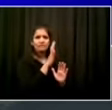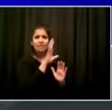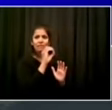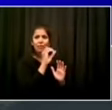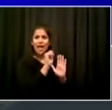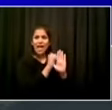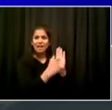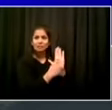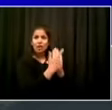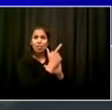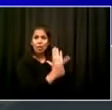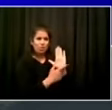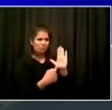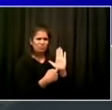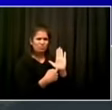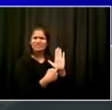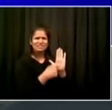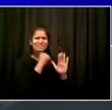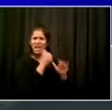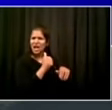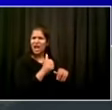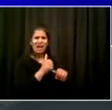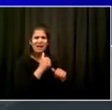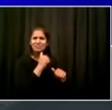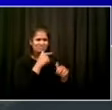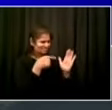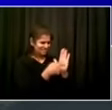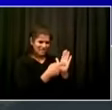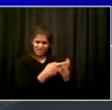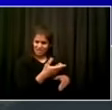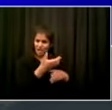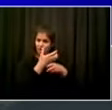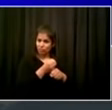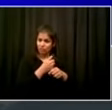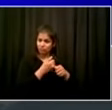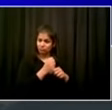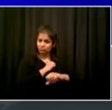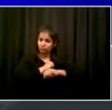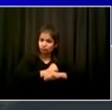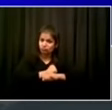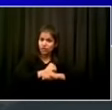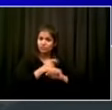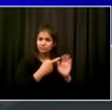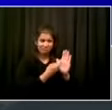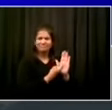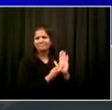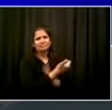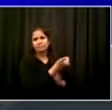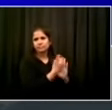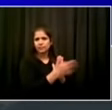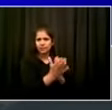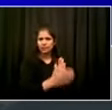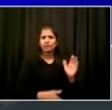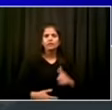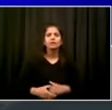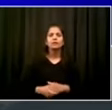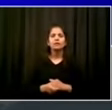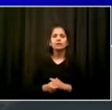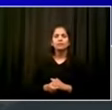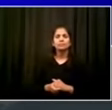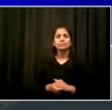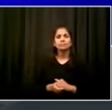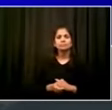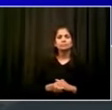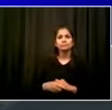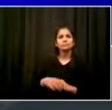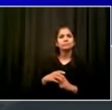police and community. I'm waiting to see the final wording that has just been issued in Albany by the legislature of